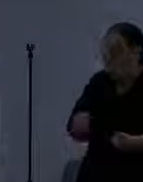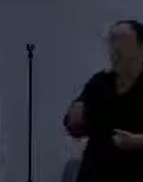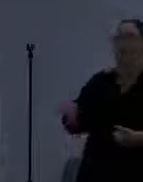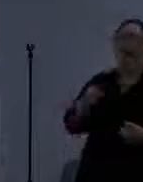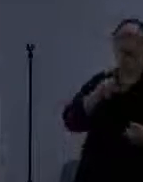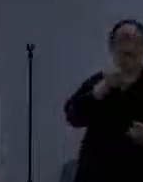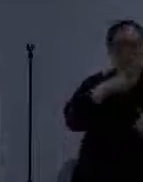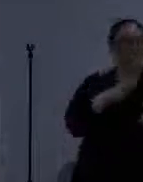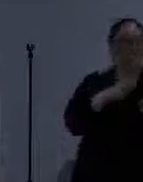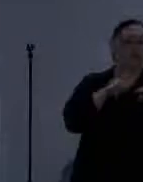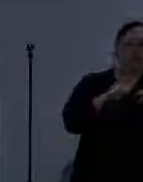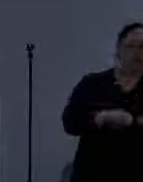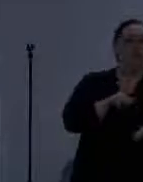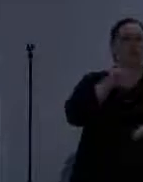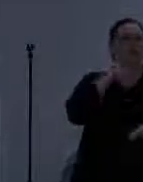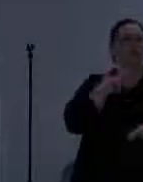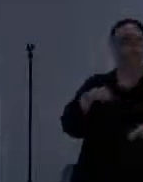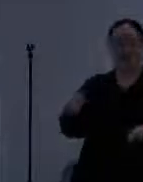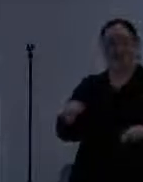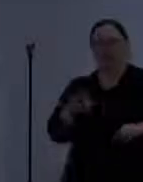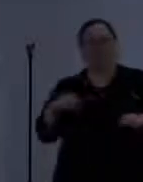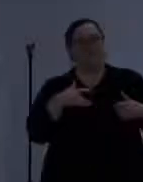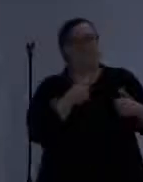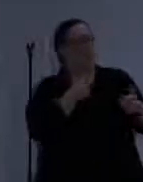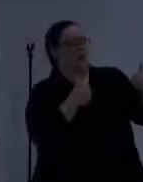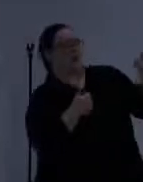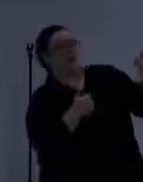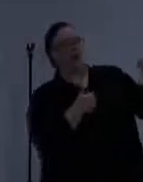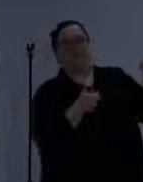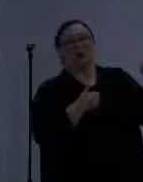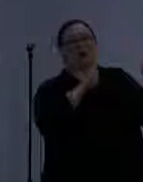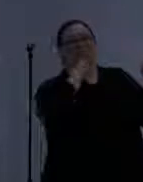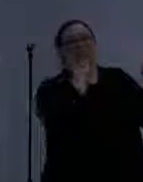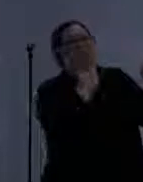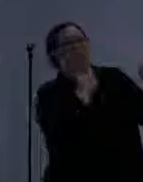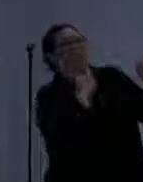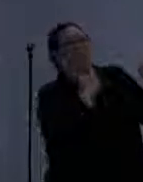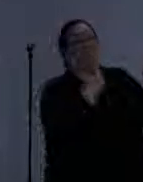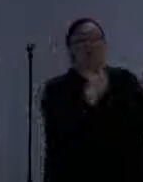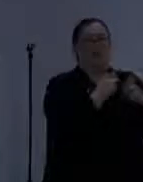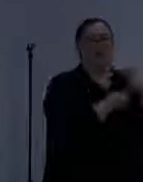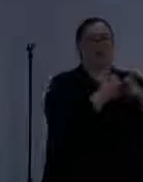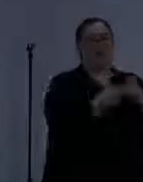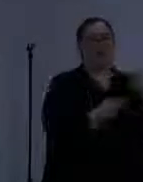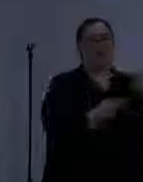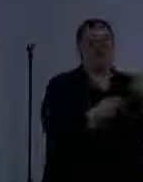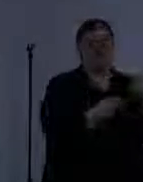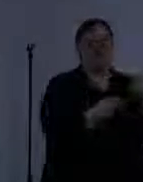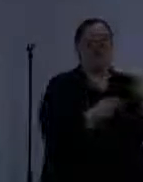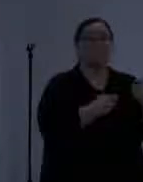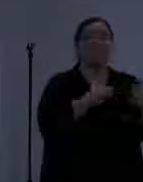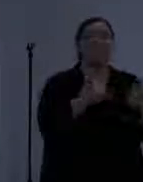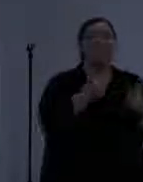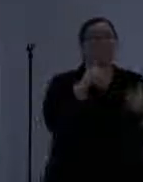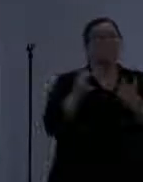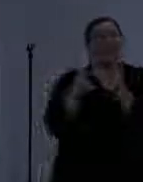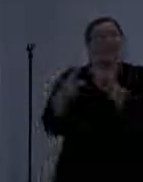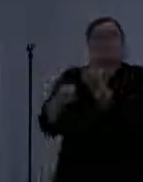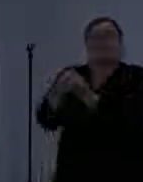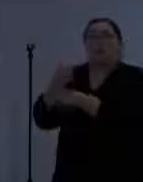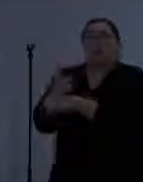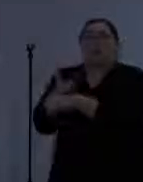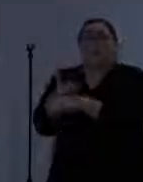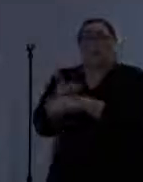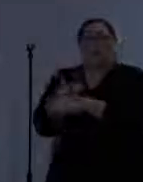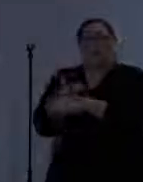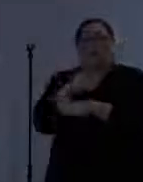retribution, or even in the case of another support worker raising an issue about the safety of a person, that they should